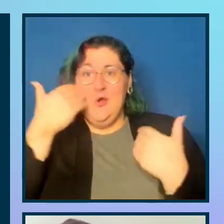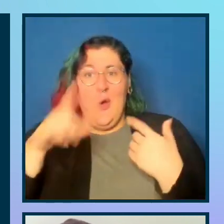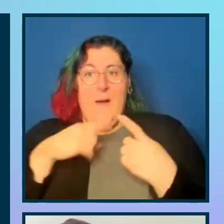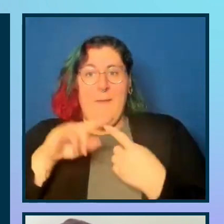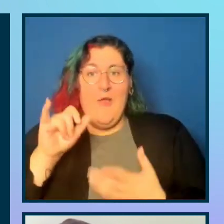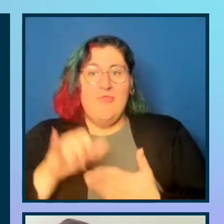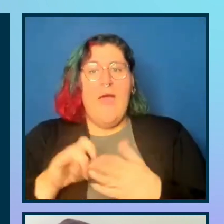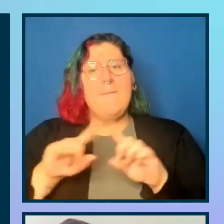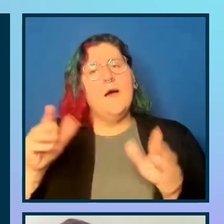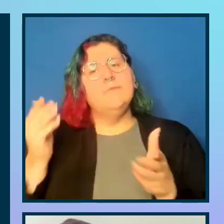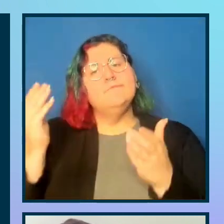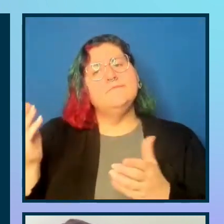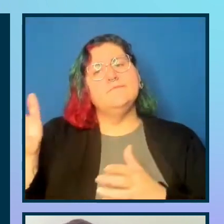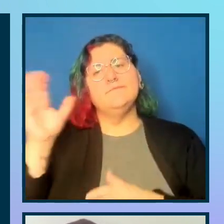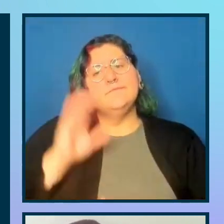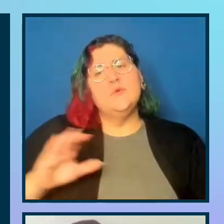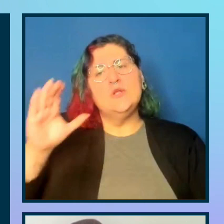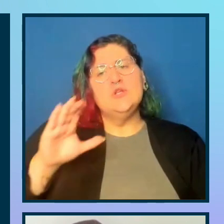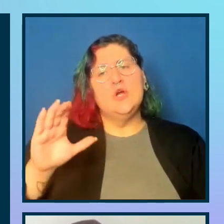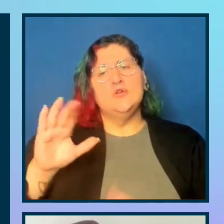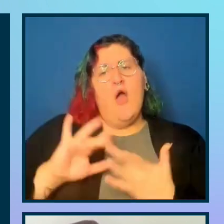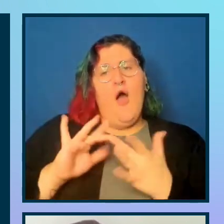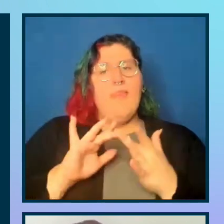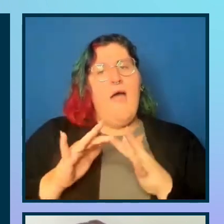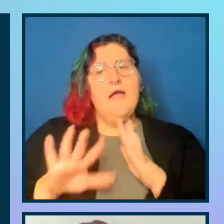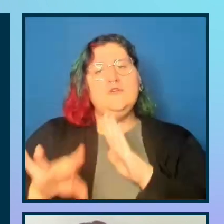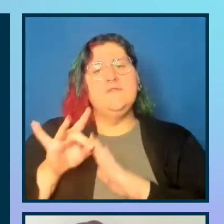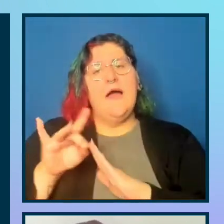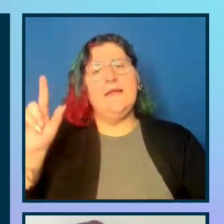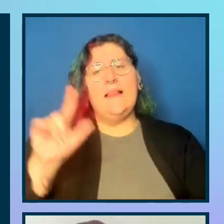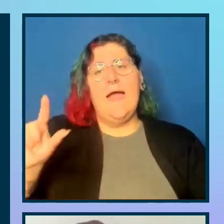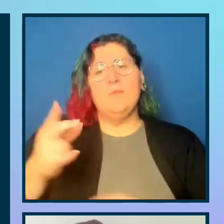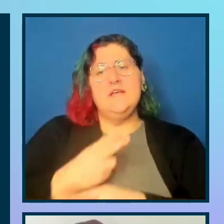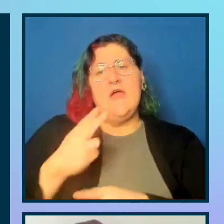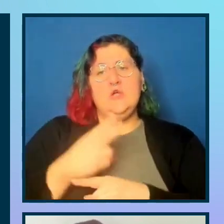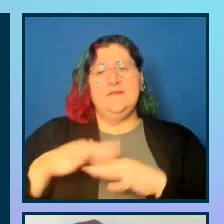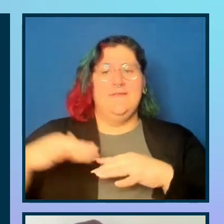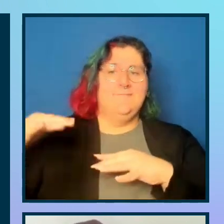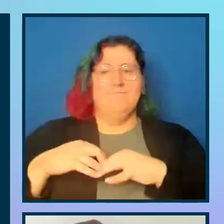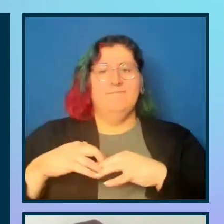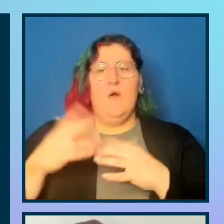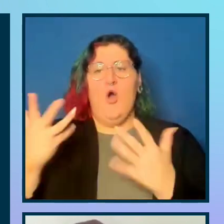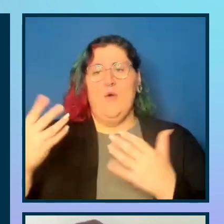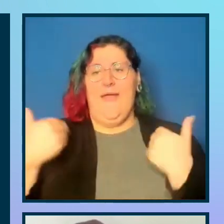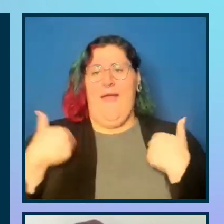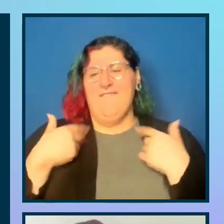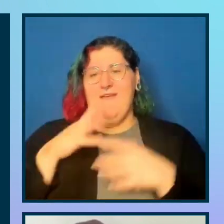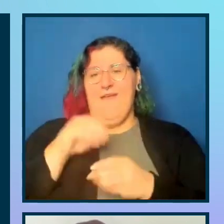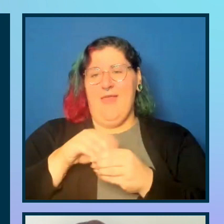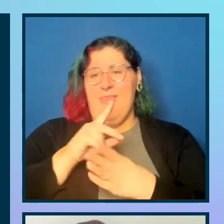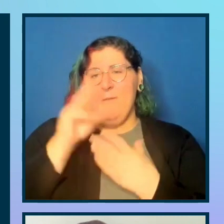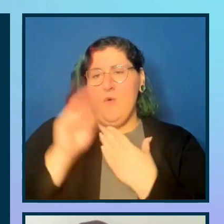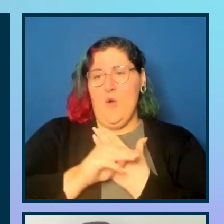use the native elements, which is probably preferable. Yeah, I definitely would agree with that. I'd